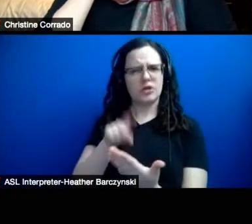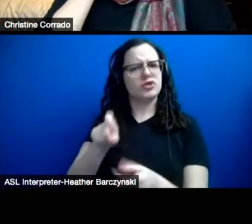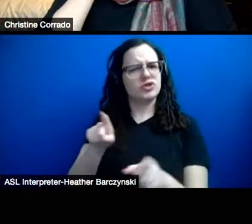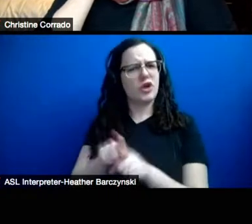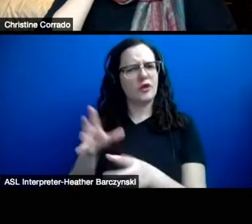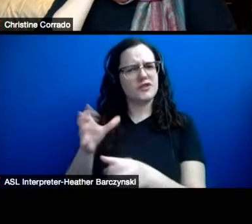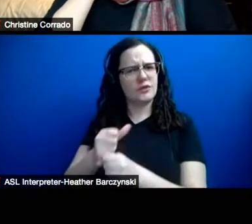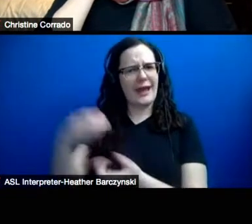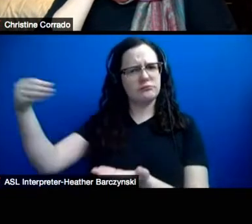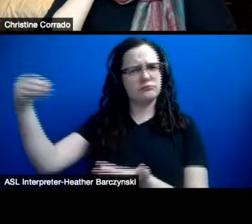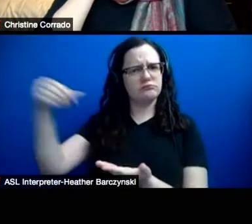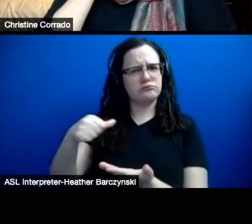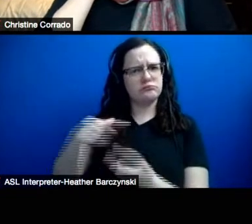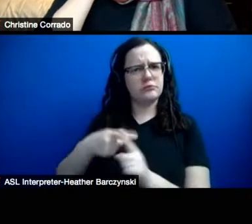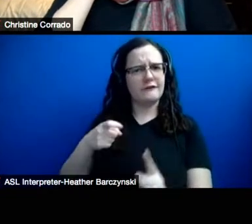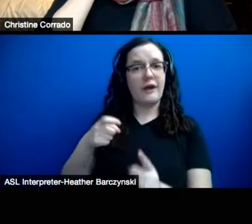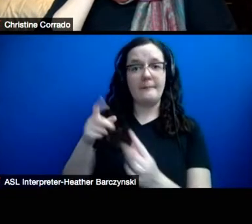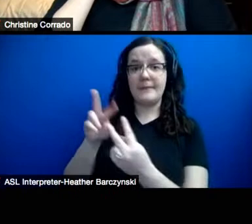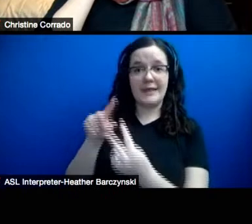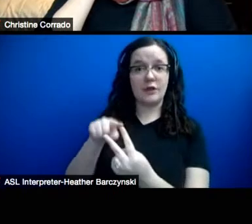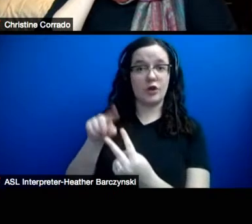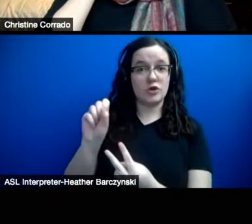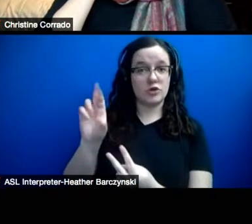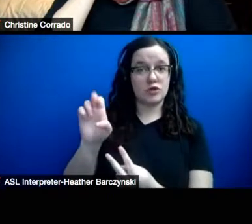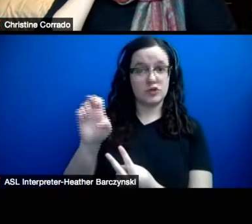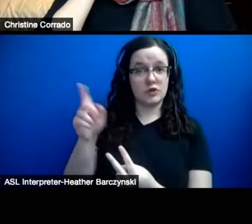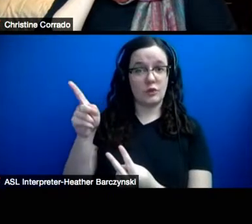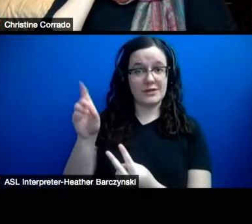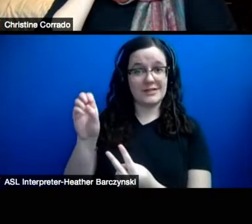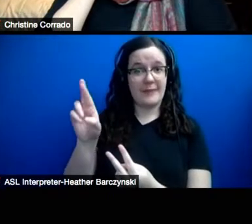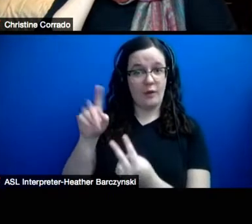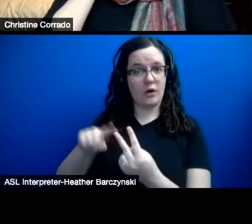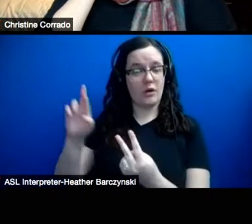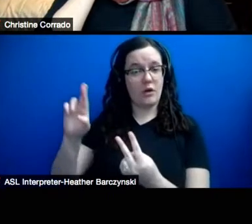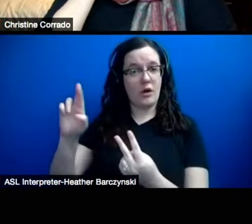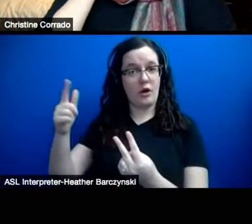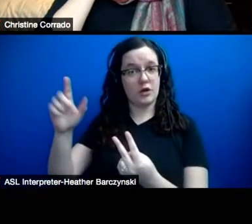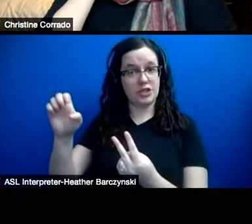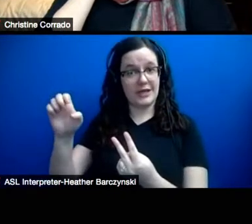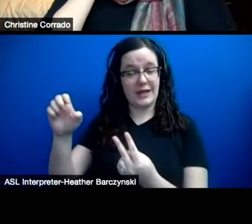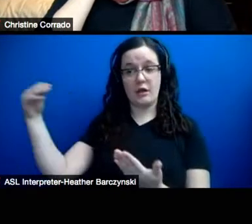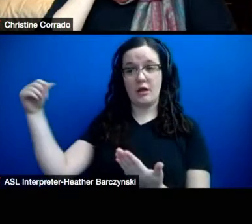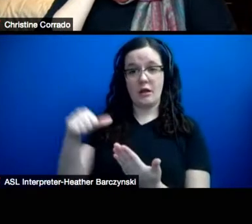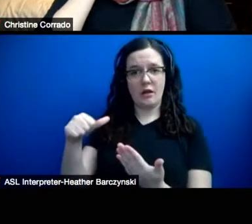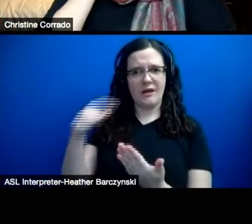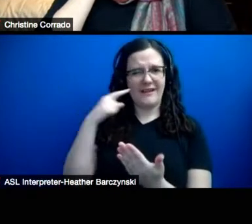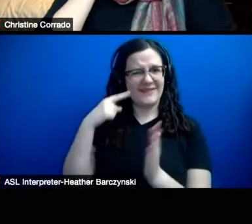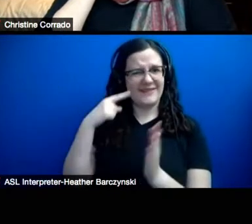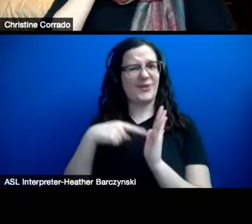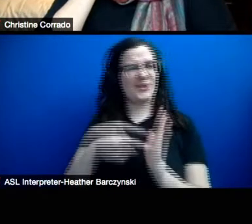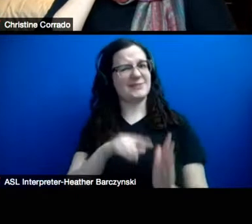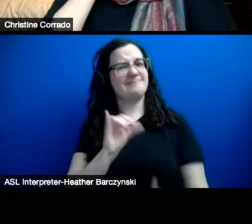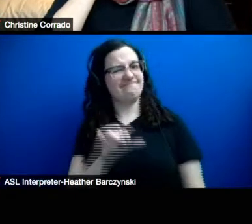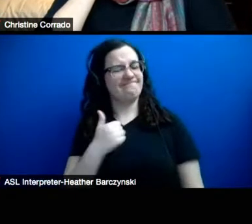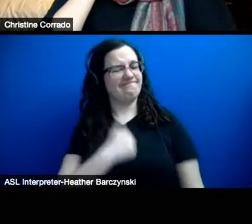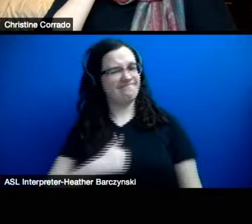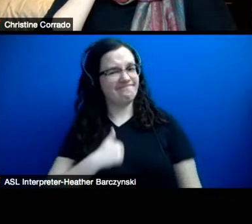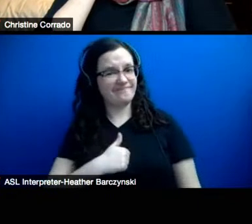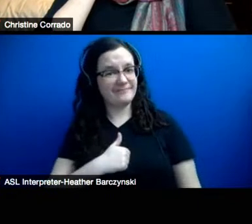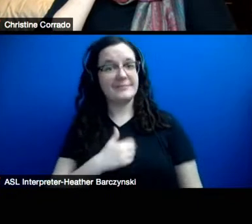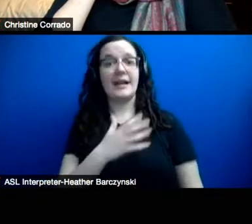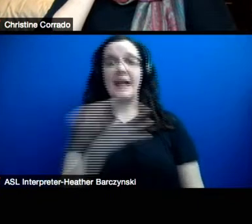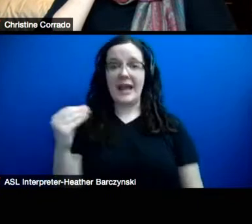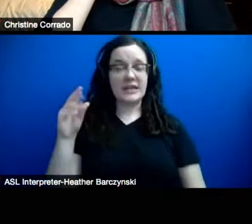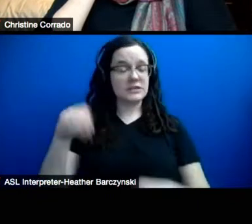RG&E to reflect the impact of these billing errors and an interest-free payment plan. Not one they have to ask